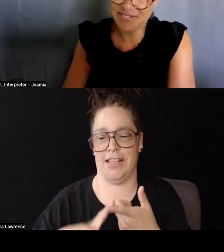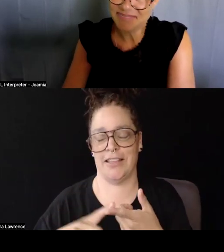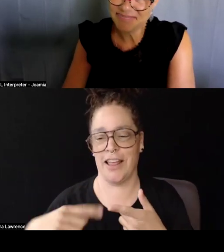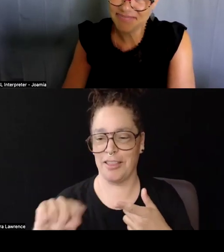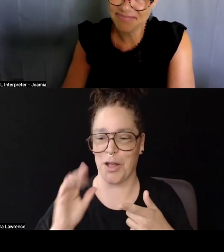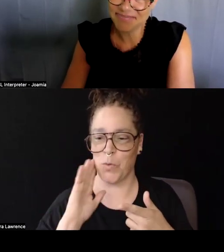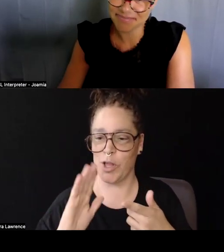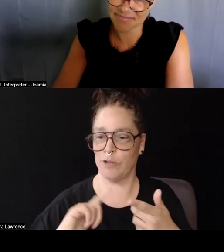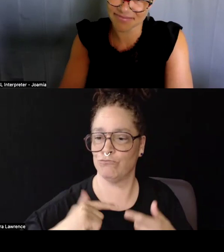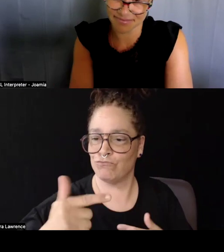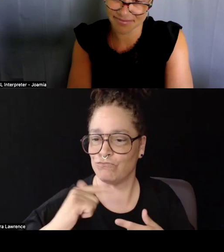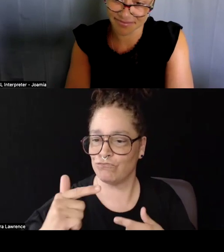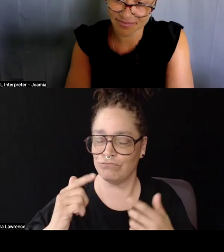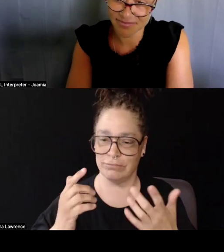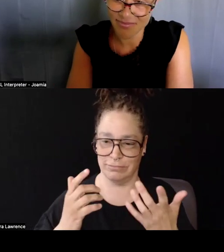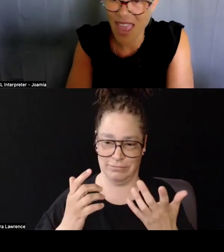attention,